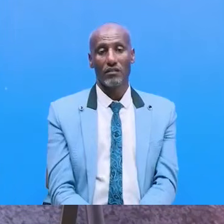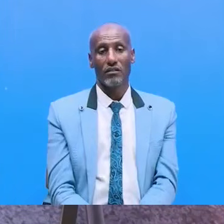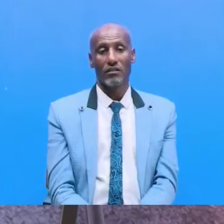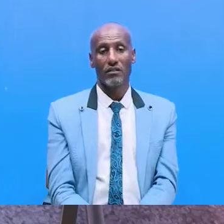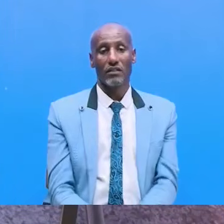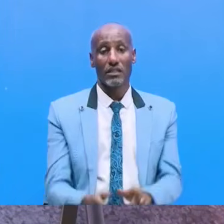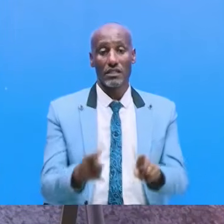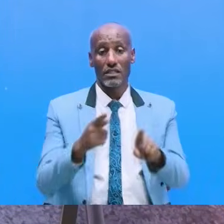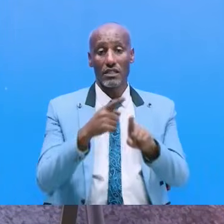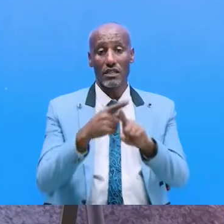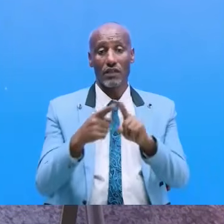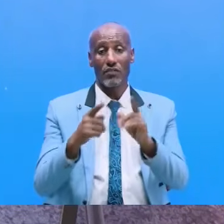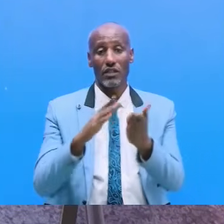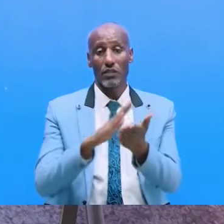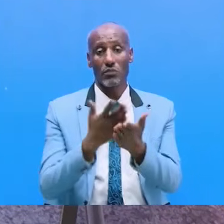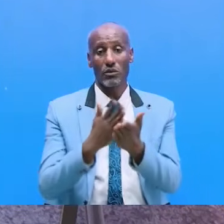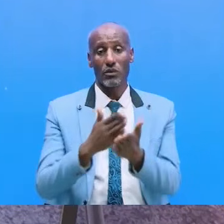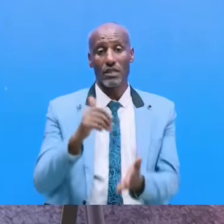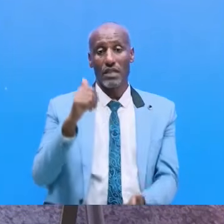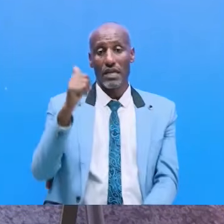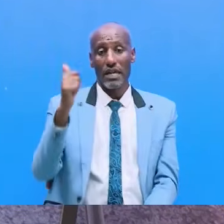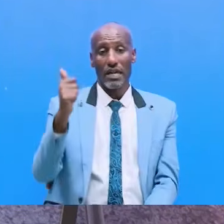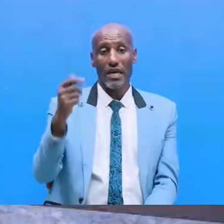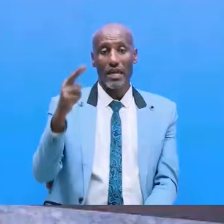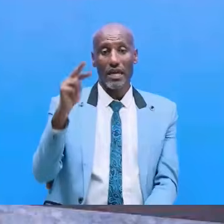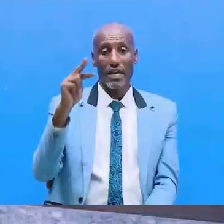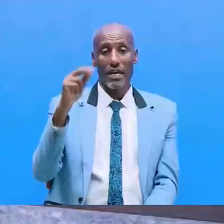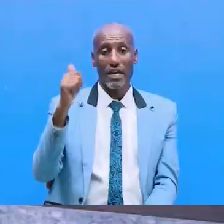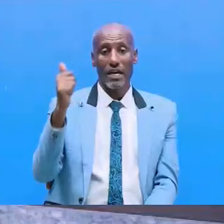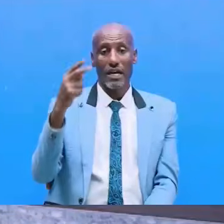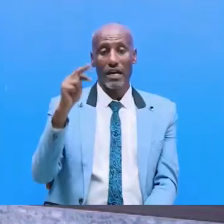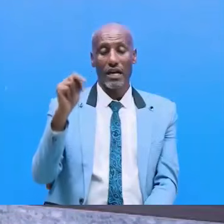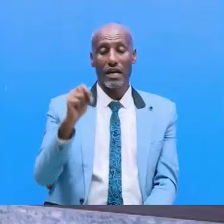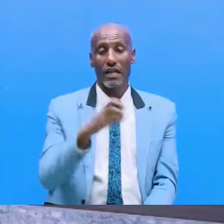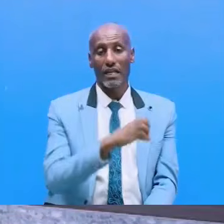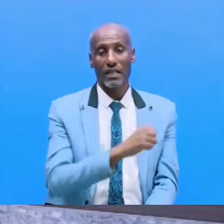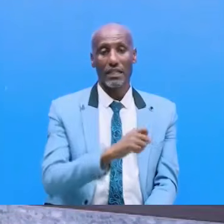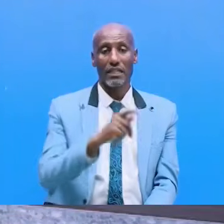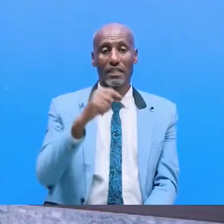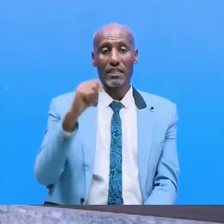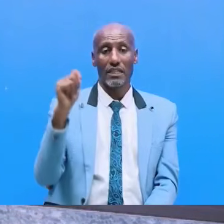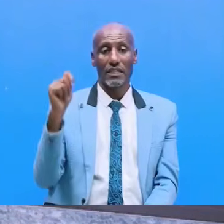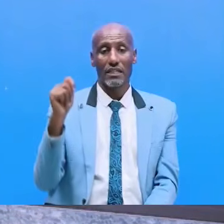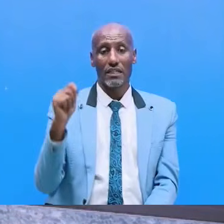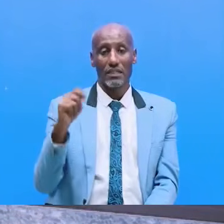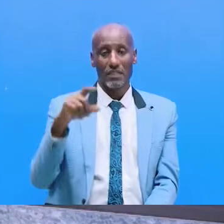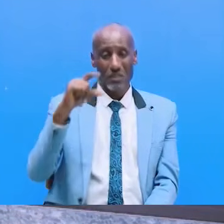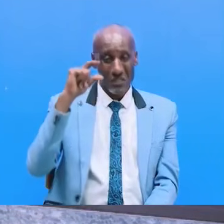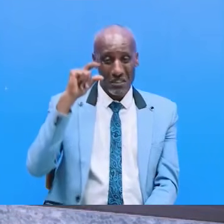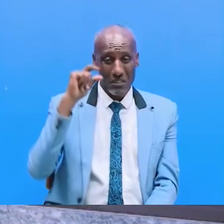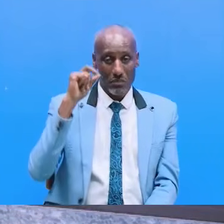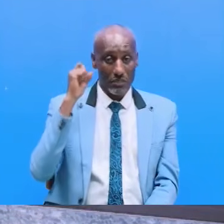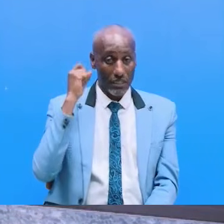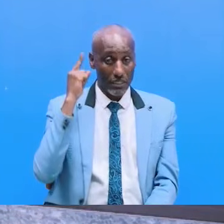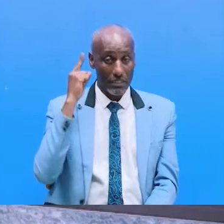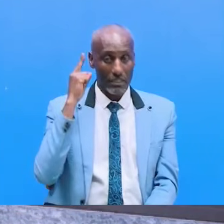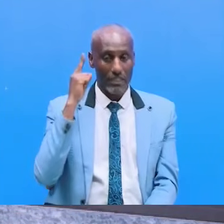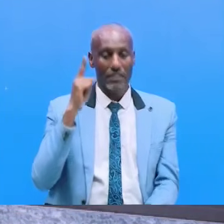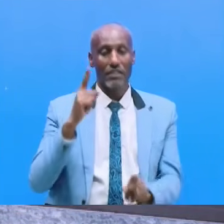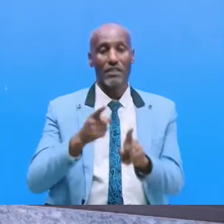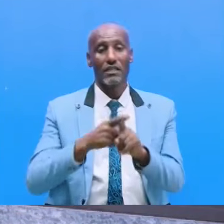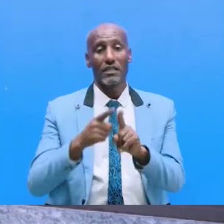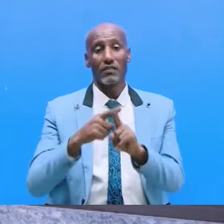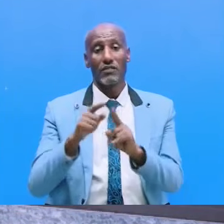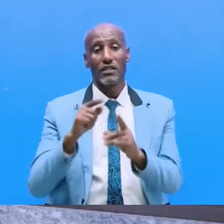the different a and the as article. I hope you all are a little bit understand the difference between